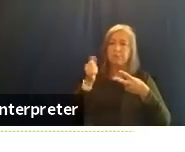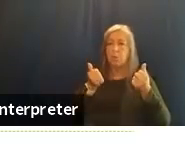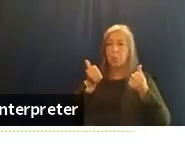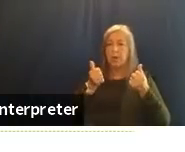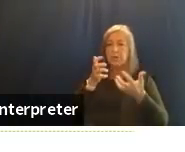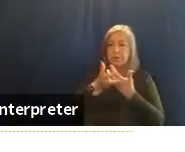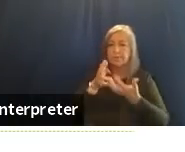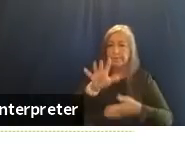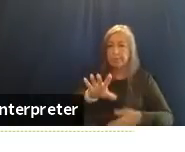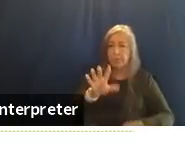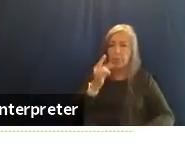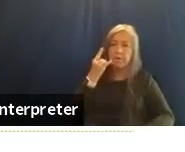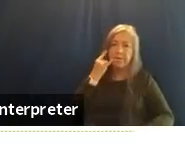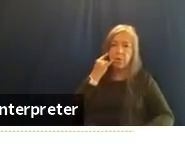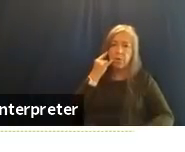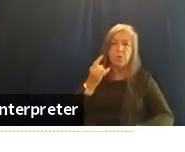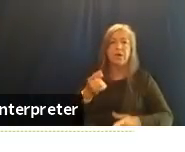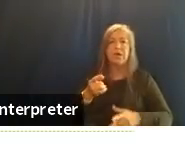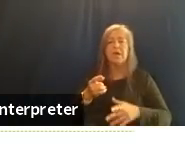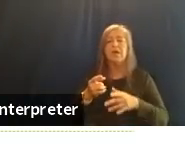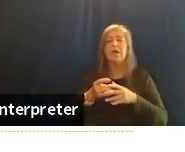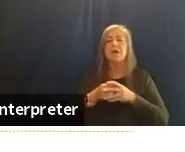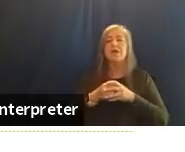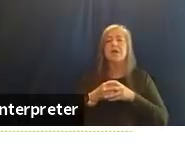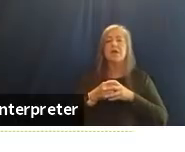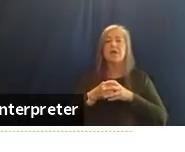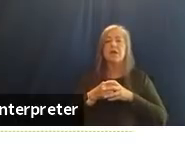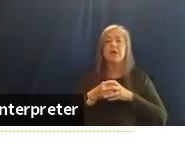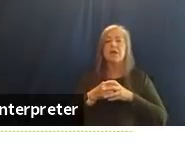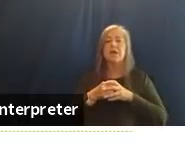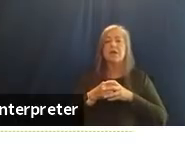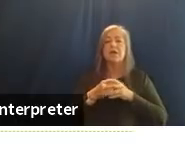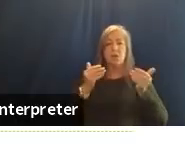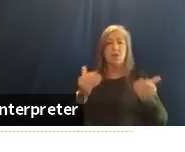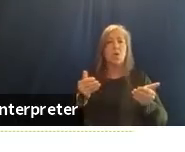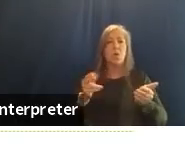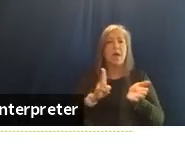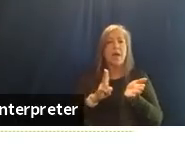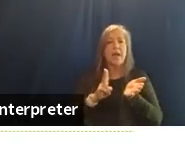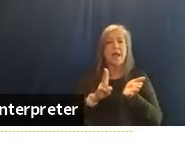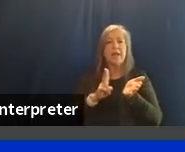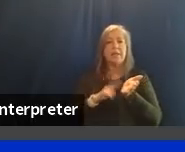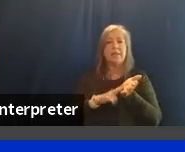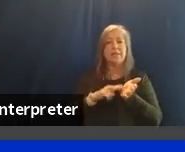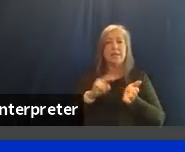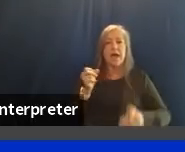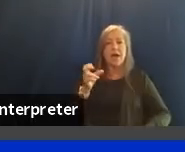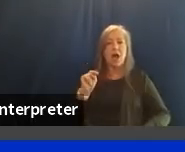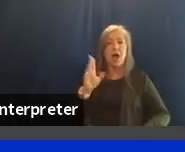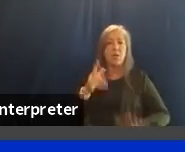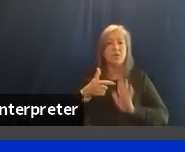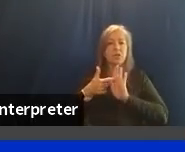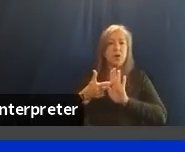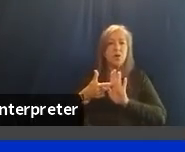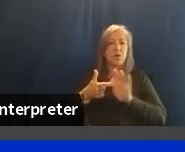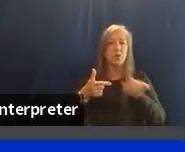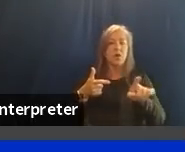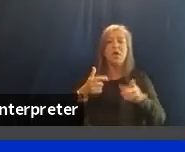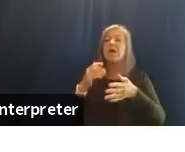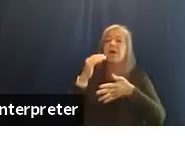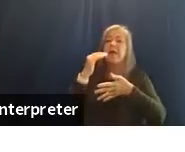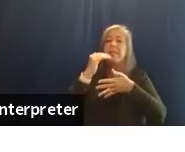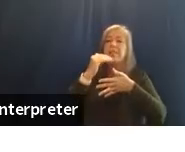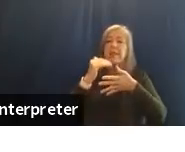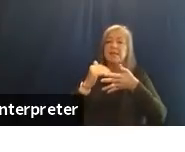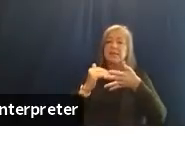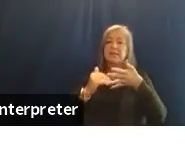website every single time. So just a quick icon. So Mark, go ahead and sign on there. And this will present to you the list of same symptoms that we saw in